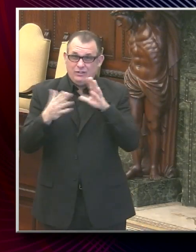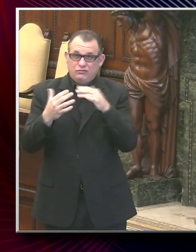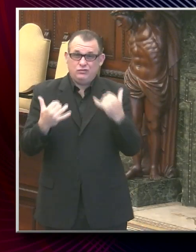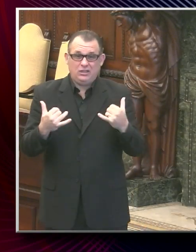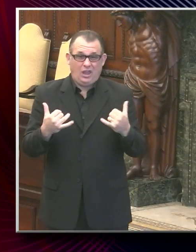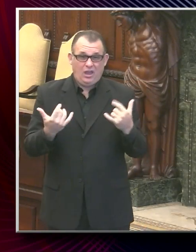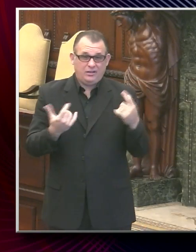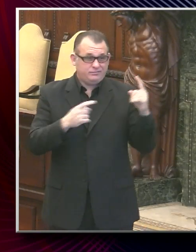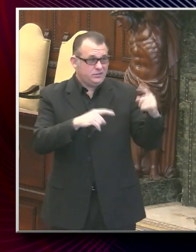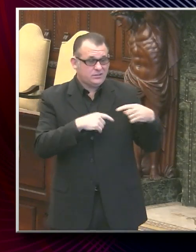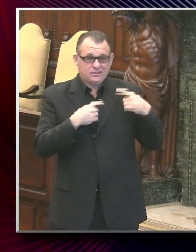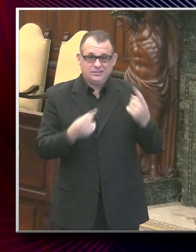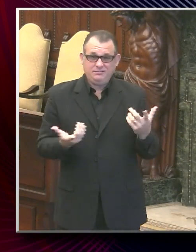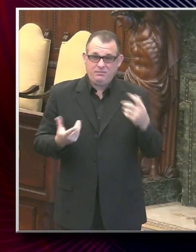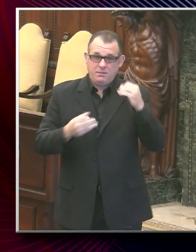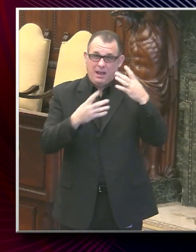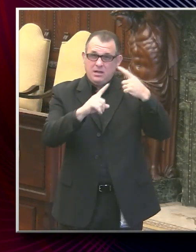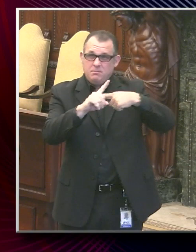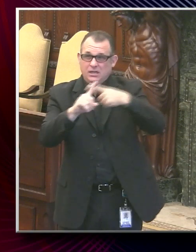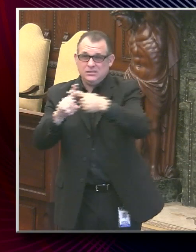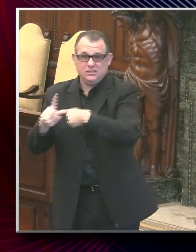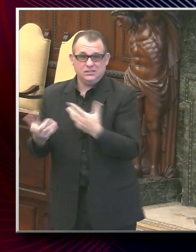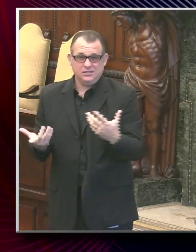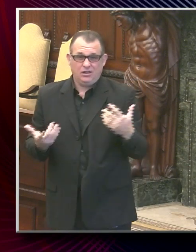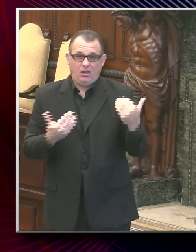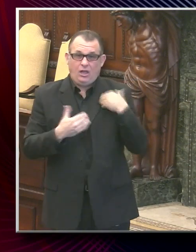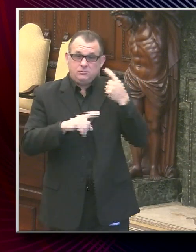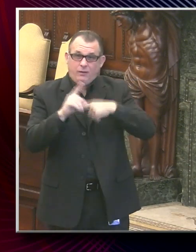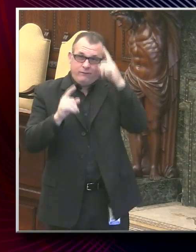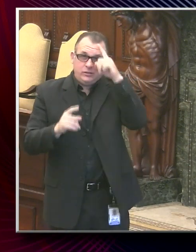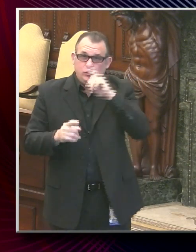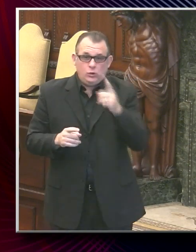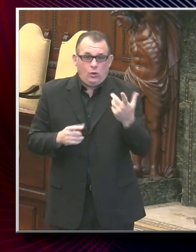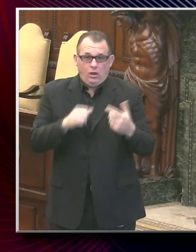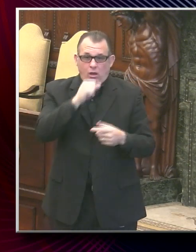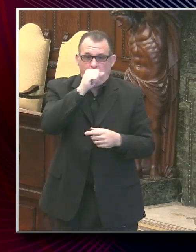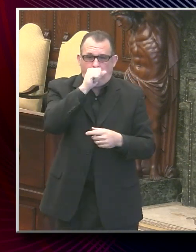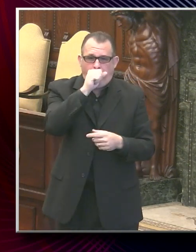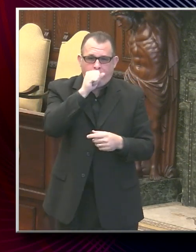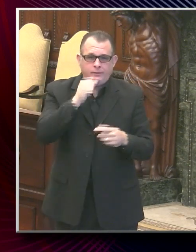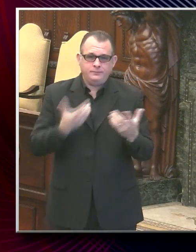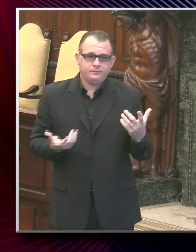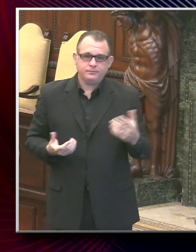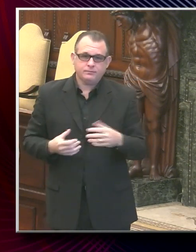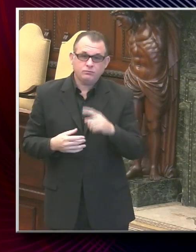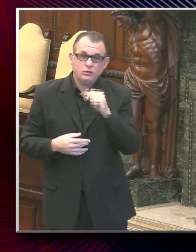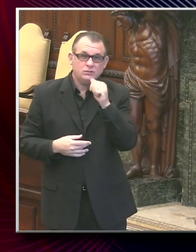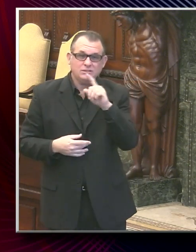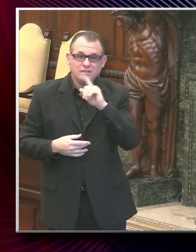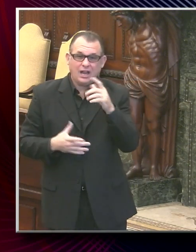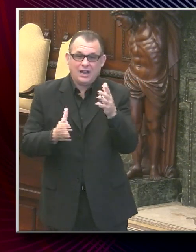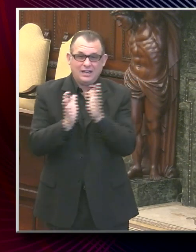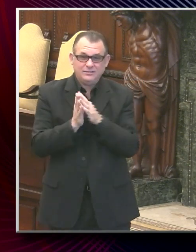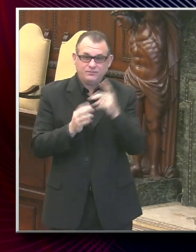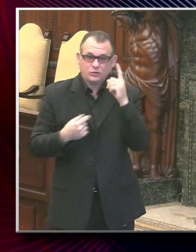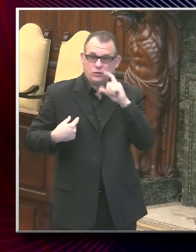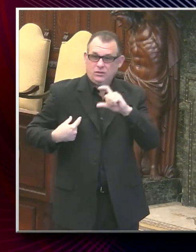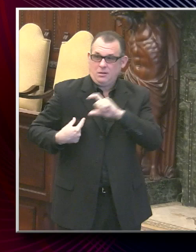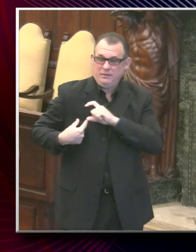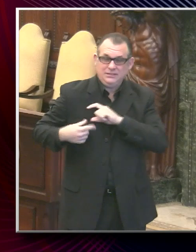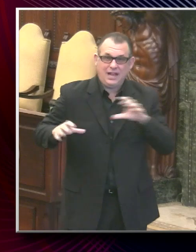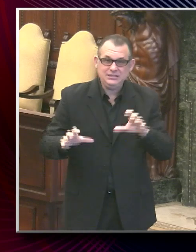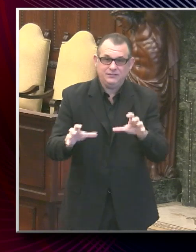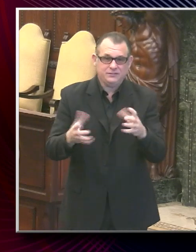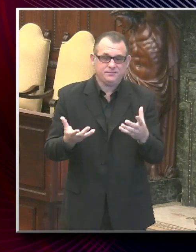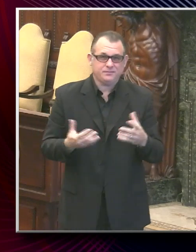past number of months, or at least the last month for sure, would not call for a large-scale police action of a